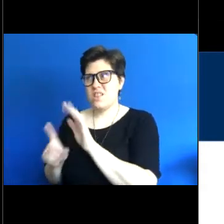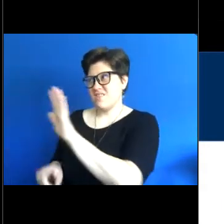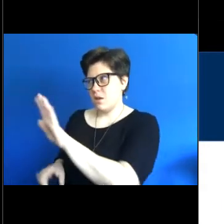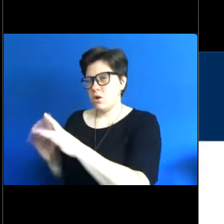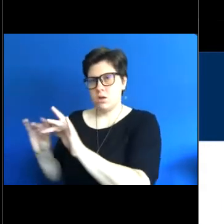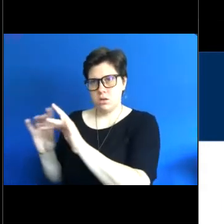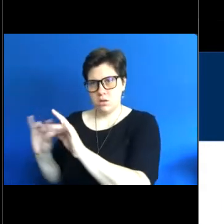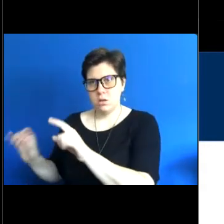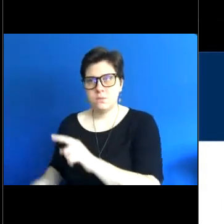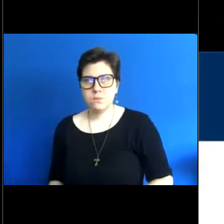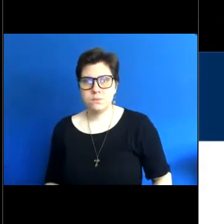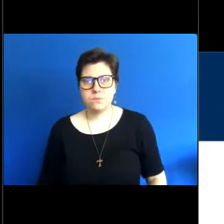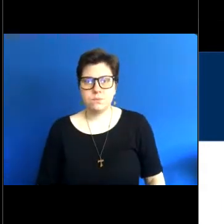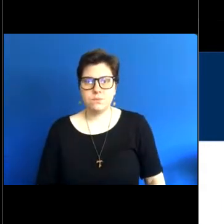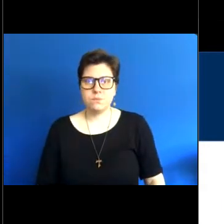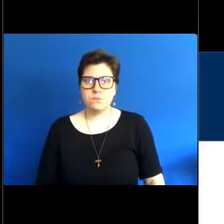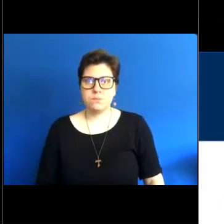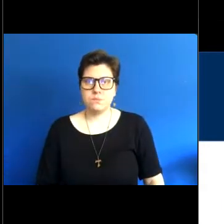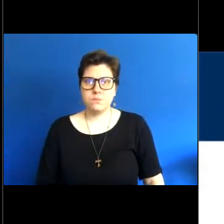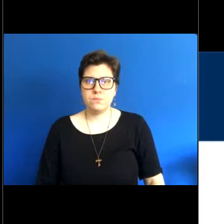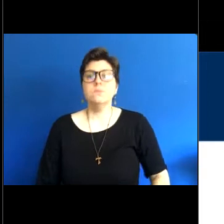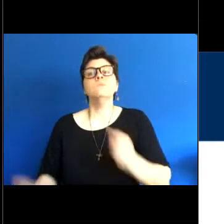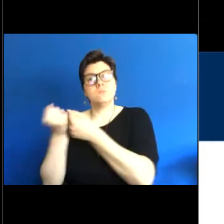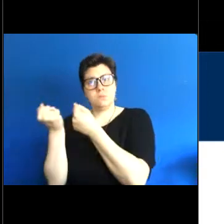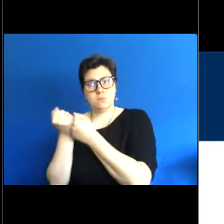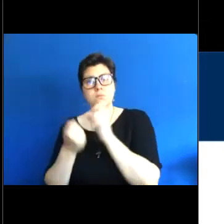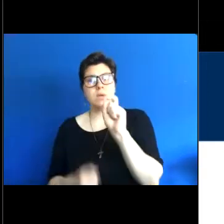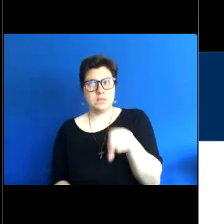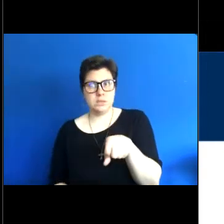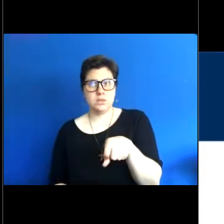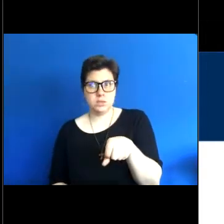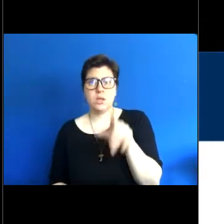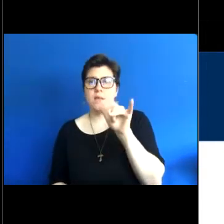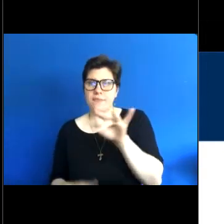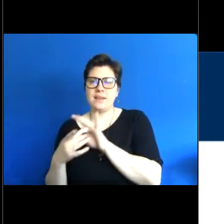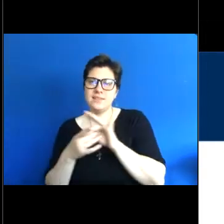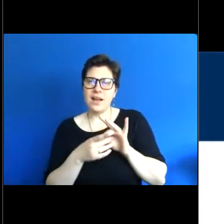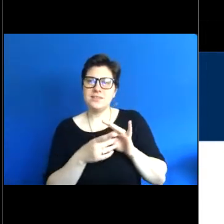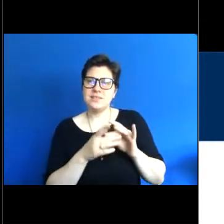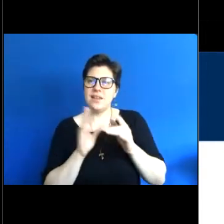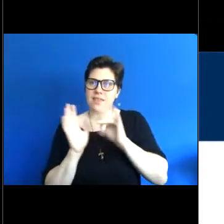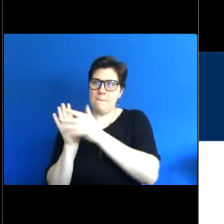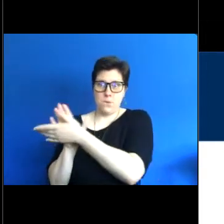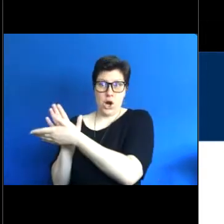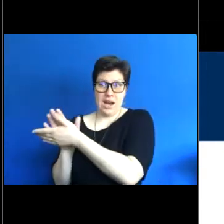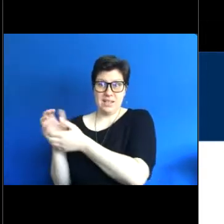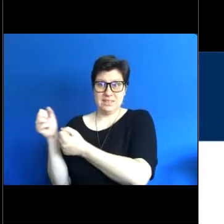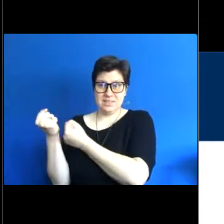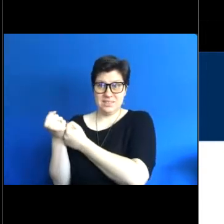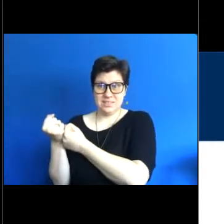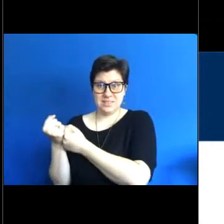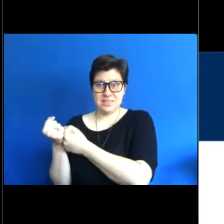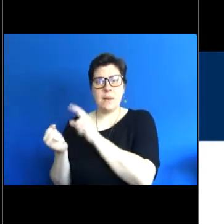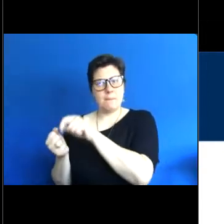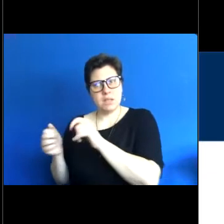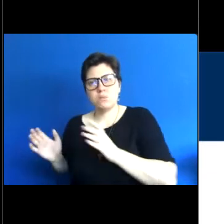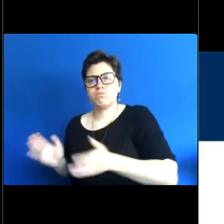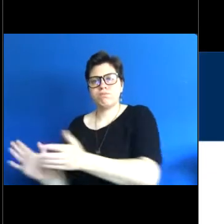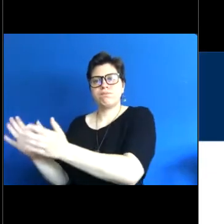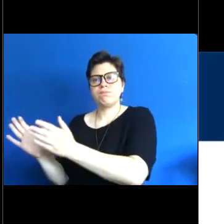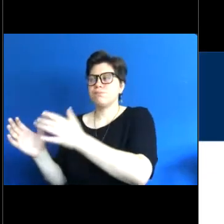to say. We also need to provide reassurance, and this really ties with praise. We need to be able to provide that encouragement to empower